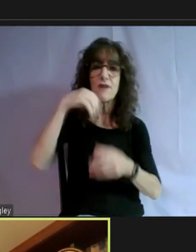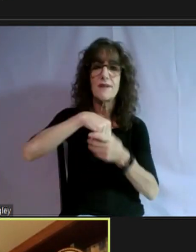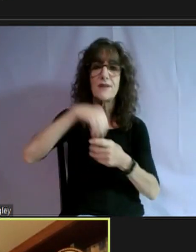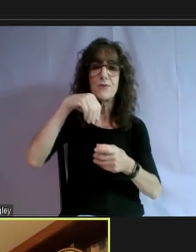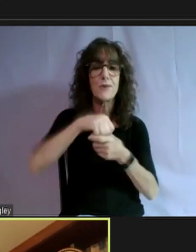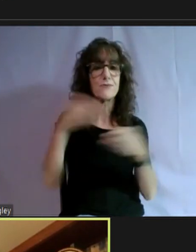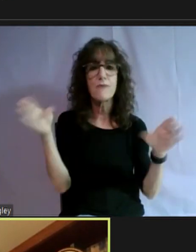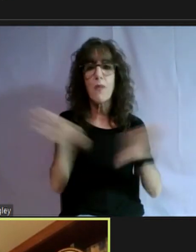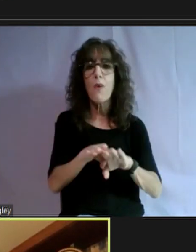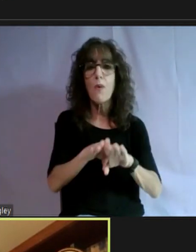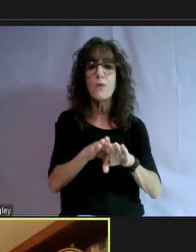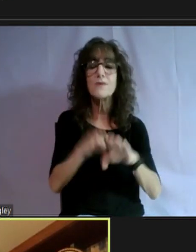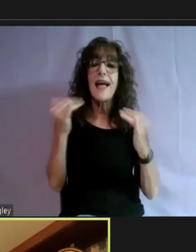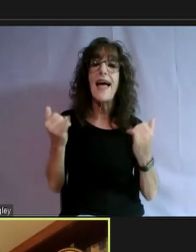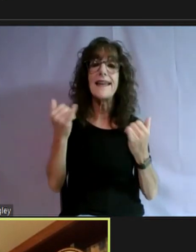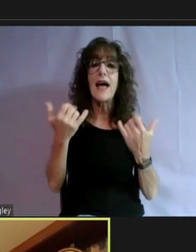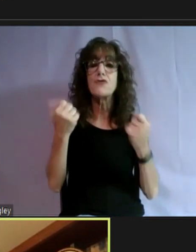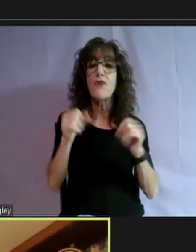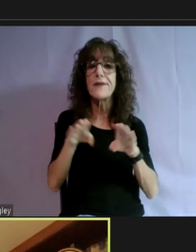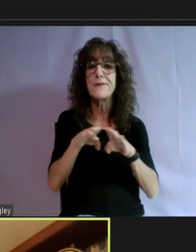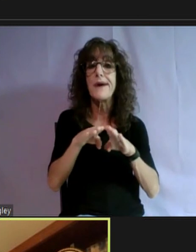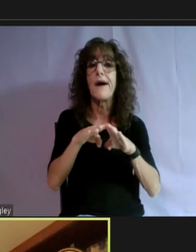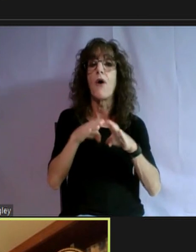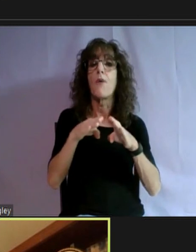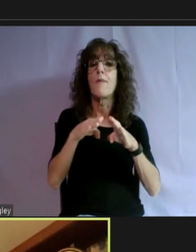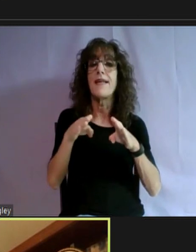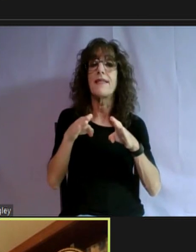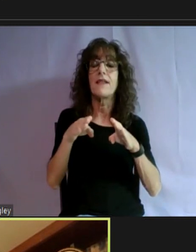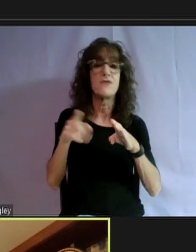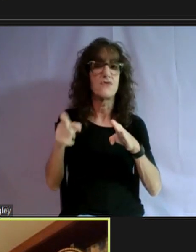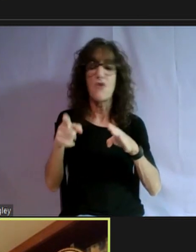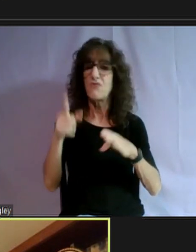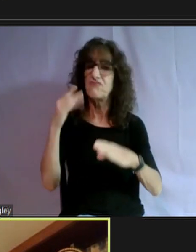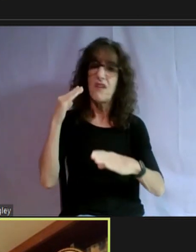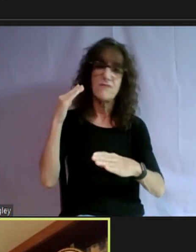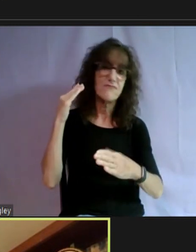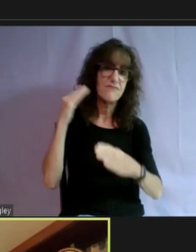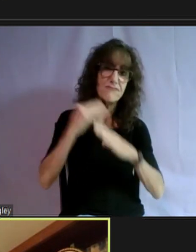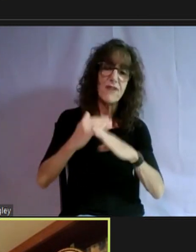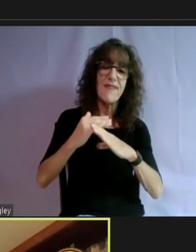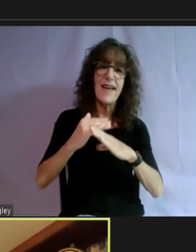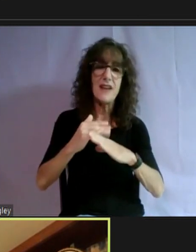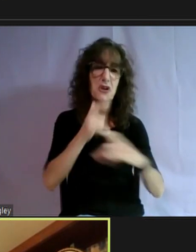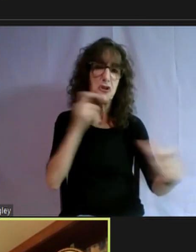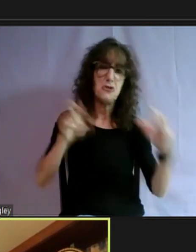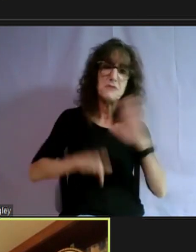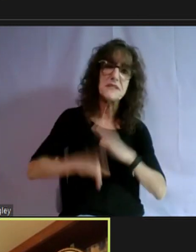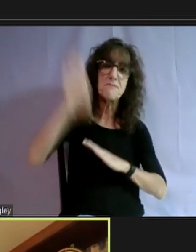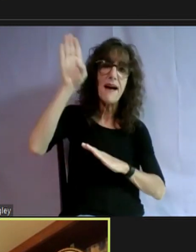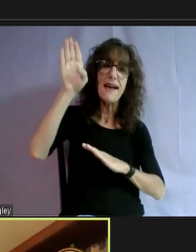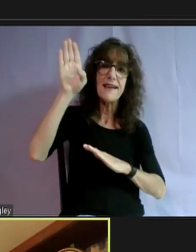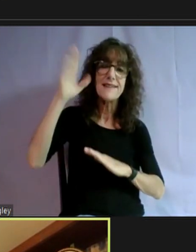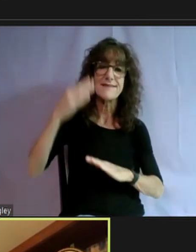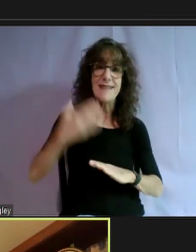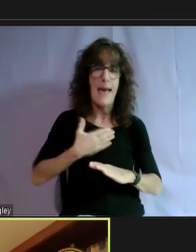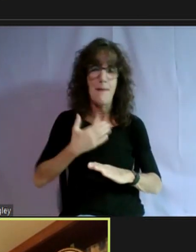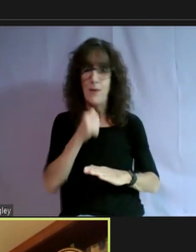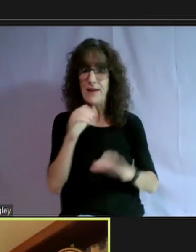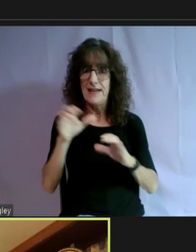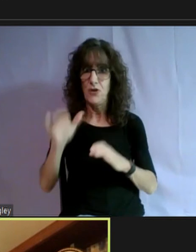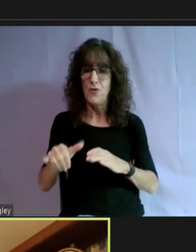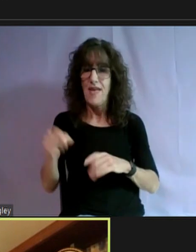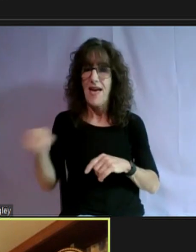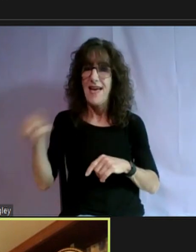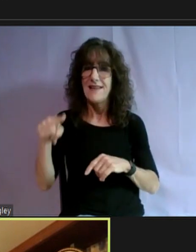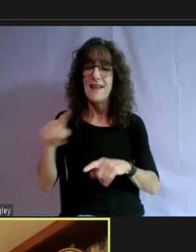and now they're working their way back again. So they really stopped a huge spike in Baltimore City. glad that we didn't do that. But the 10